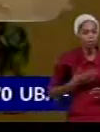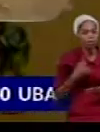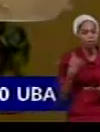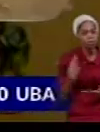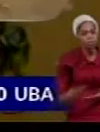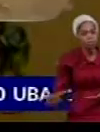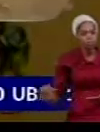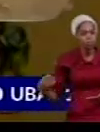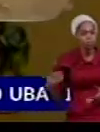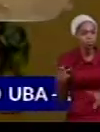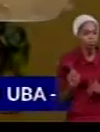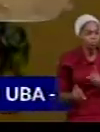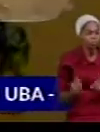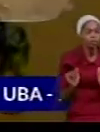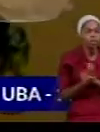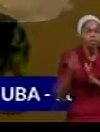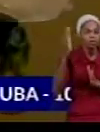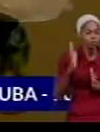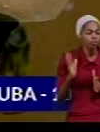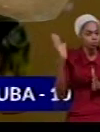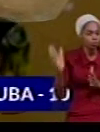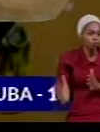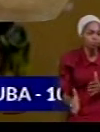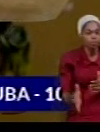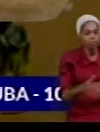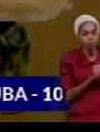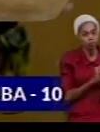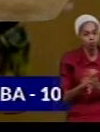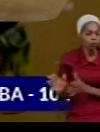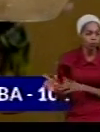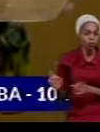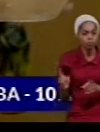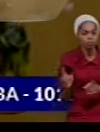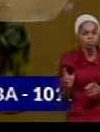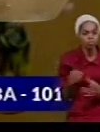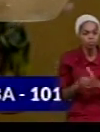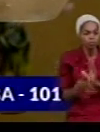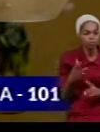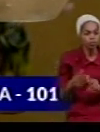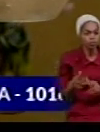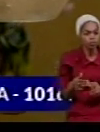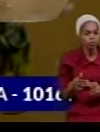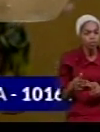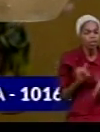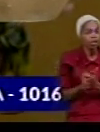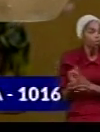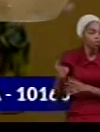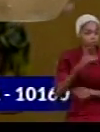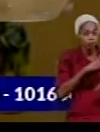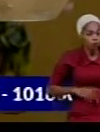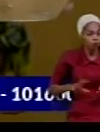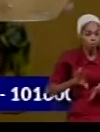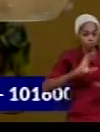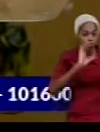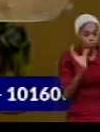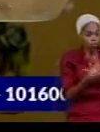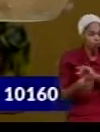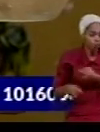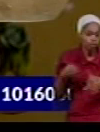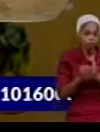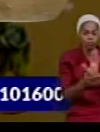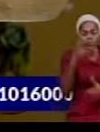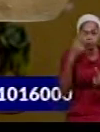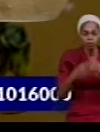them. And they will be converted in Jesus' name. Open your mouth and pray. We are praying for our